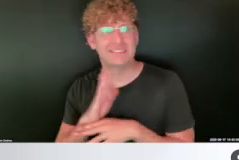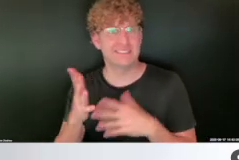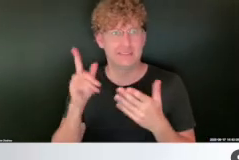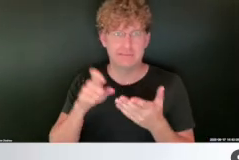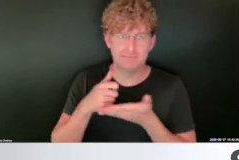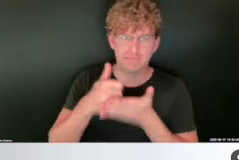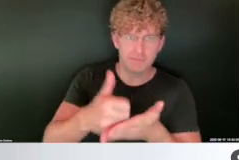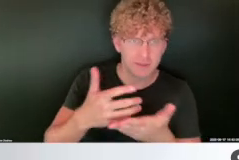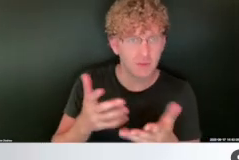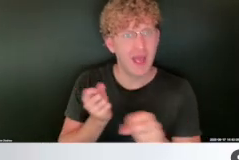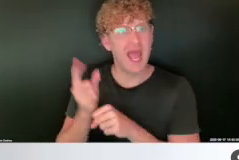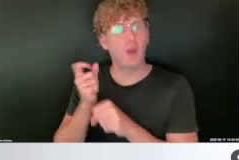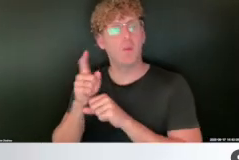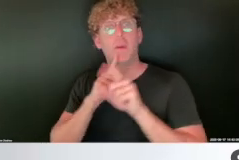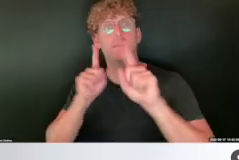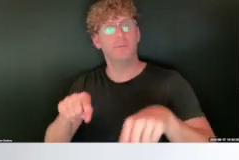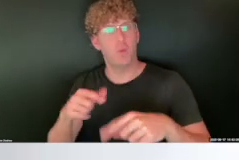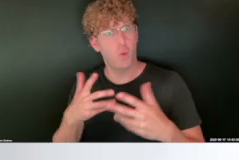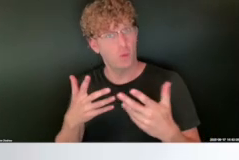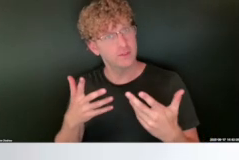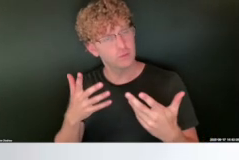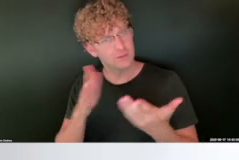fleet. Next slide, please.